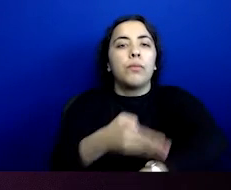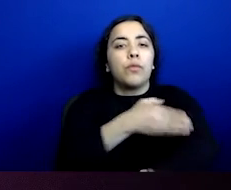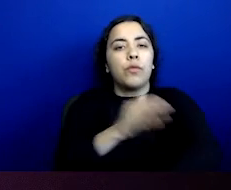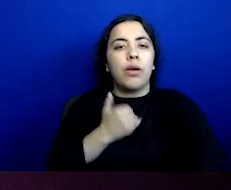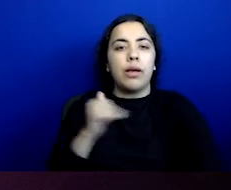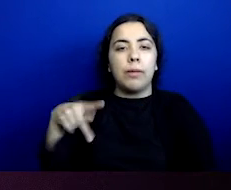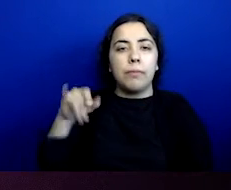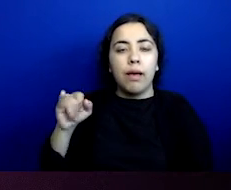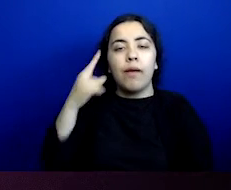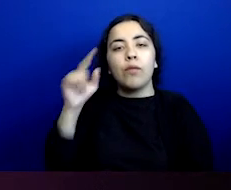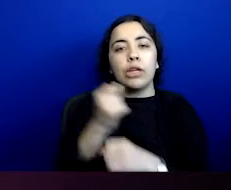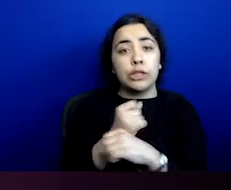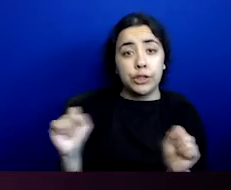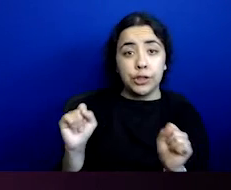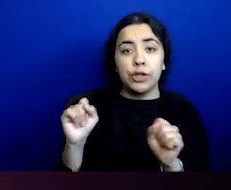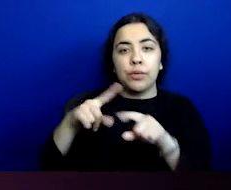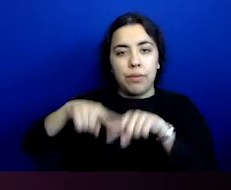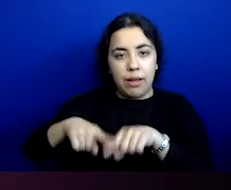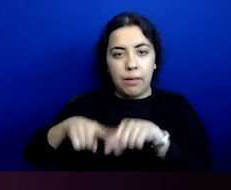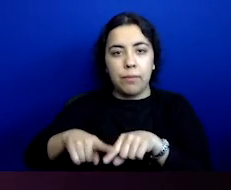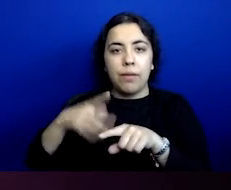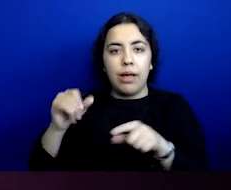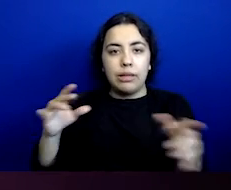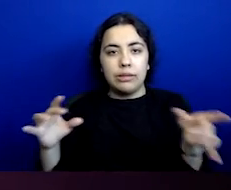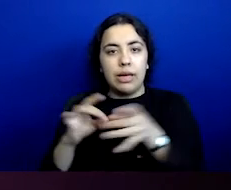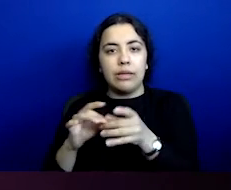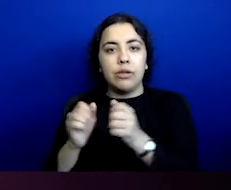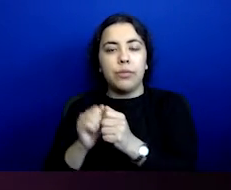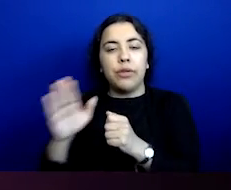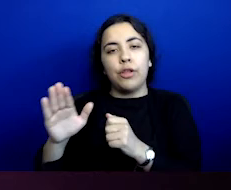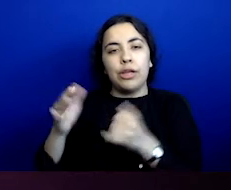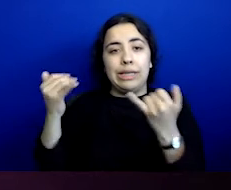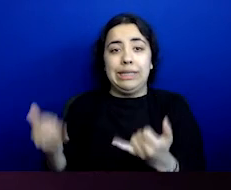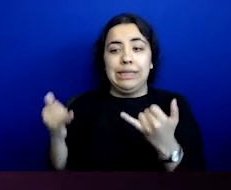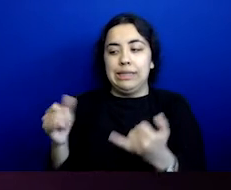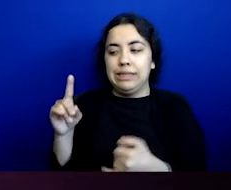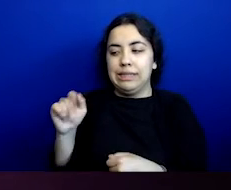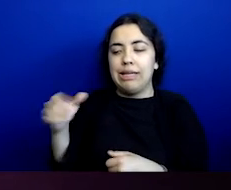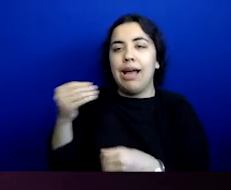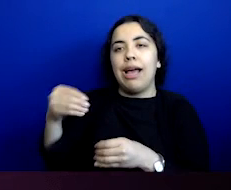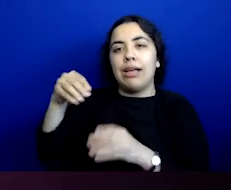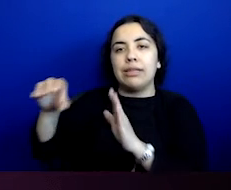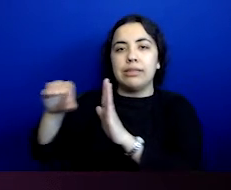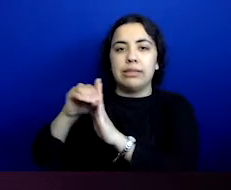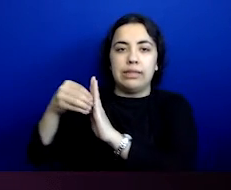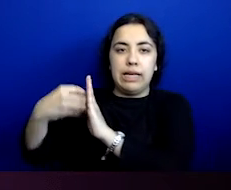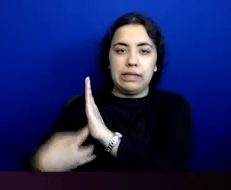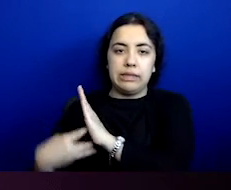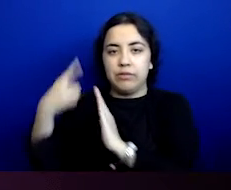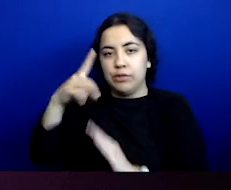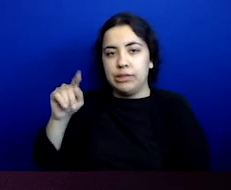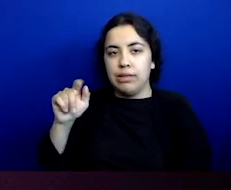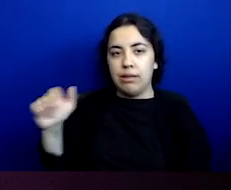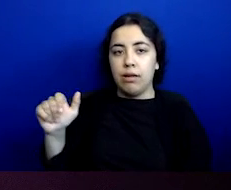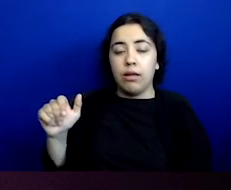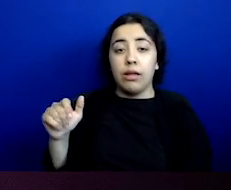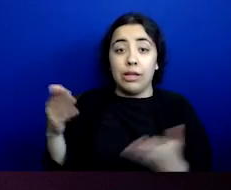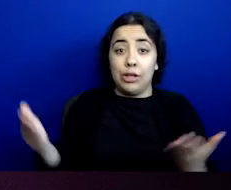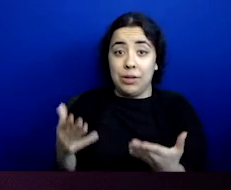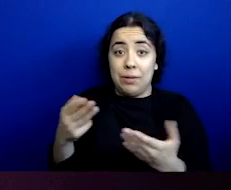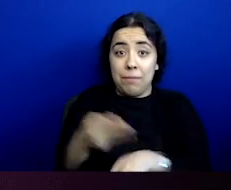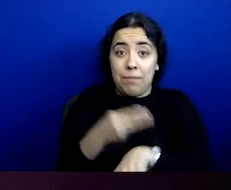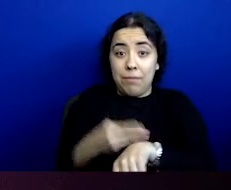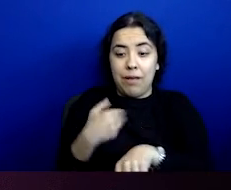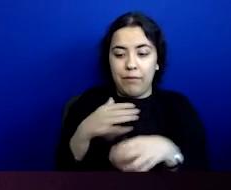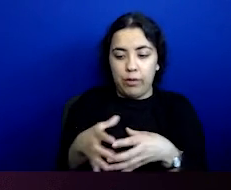secure, reliable, and ties into their existing data infrastructure and data stacks. We've seen this growth here in Miami